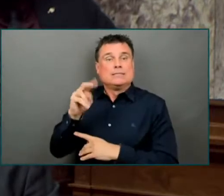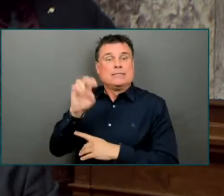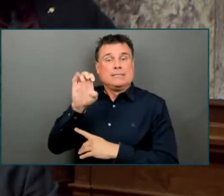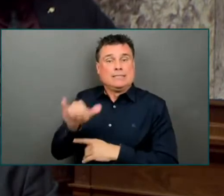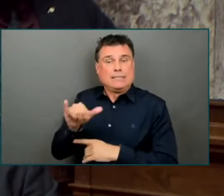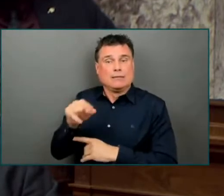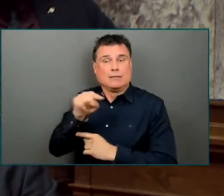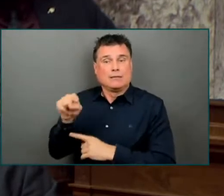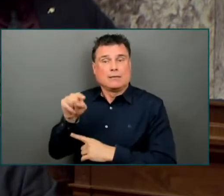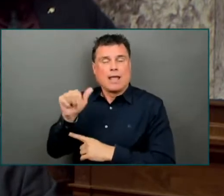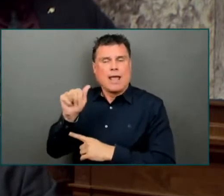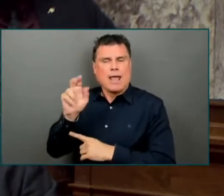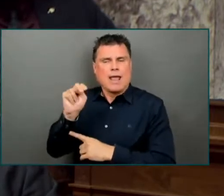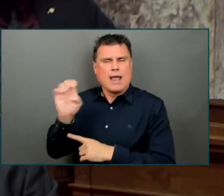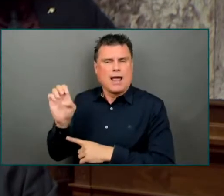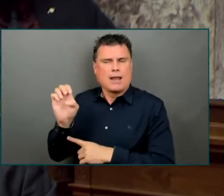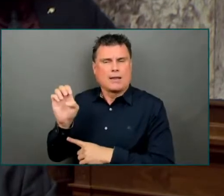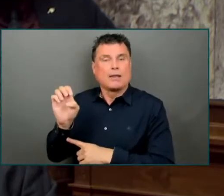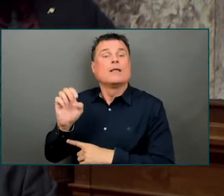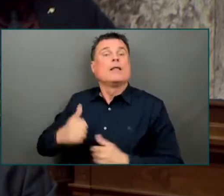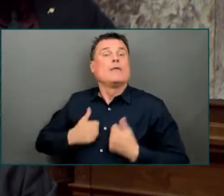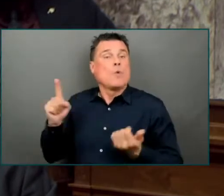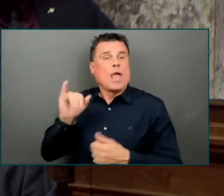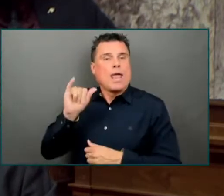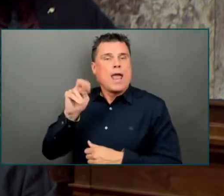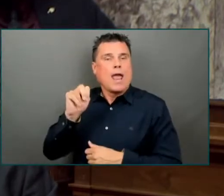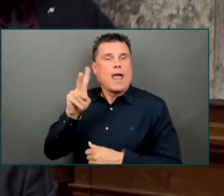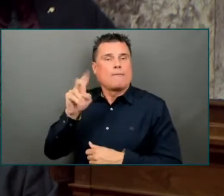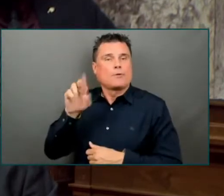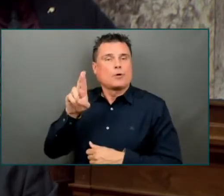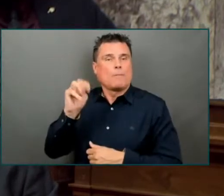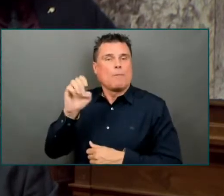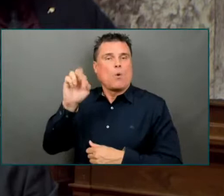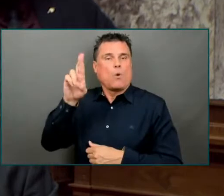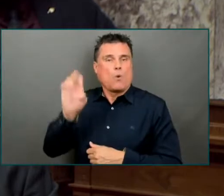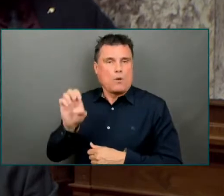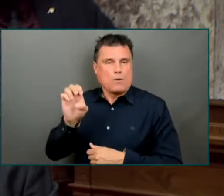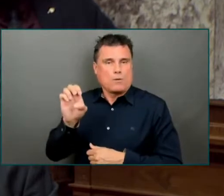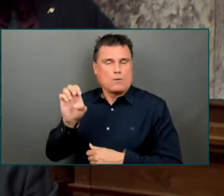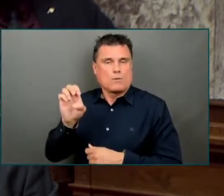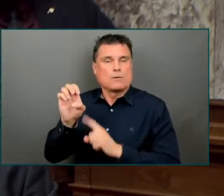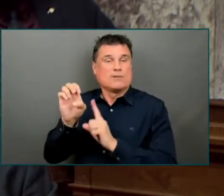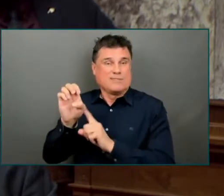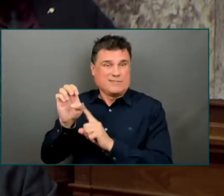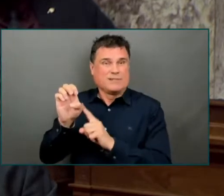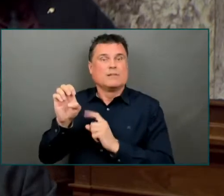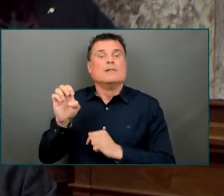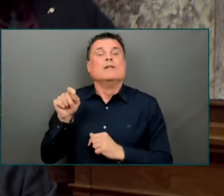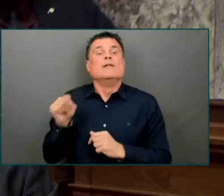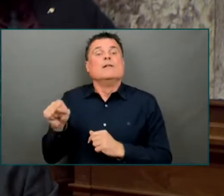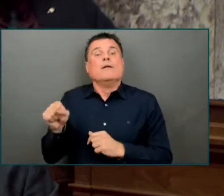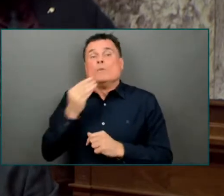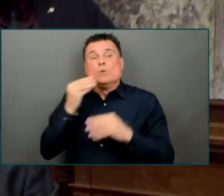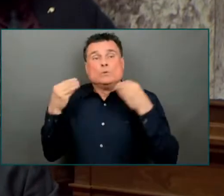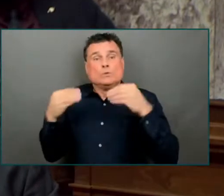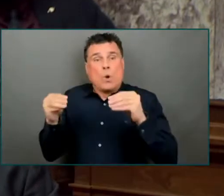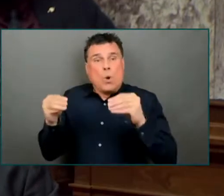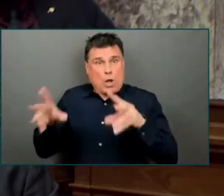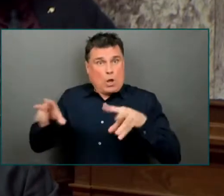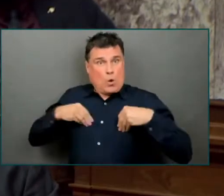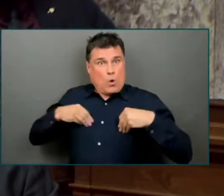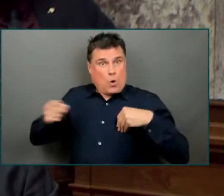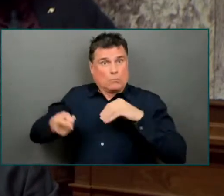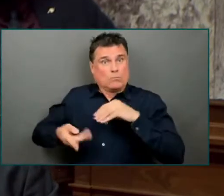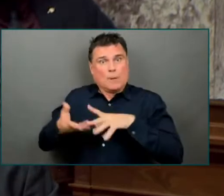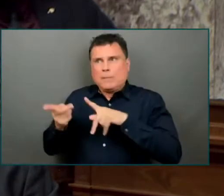Mr. Speaker, I also want to recognize the many businesses that pivoted, sometimes overnight, retooling to save